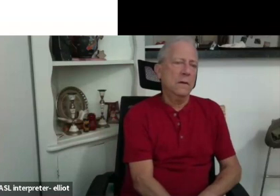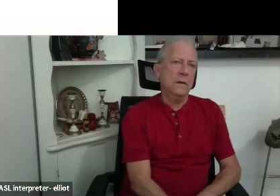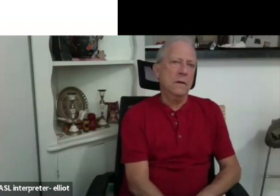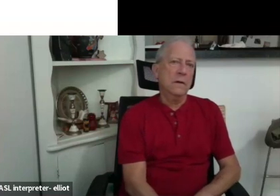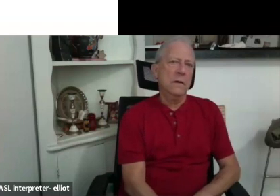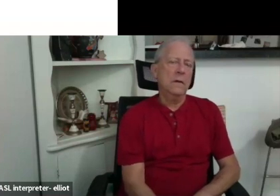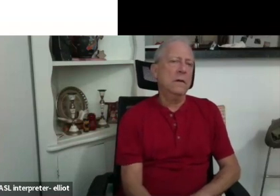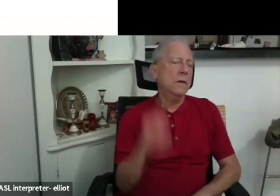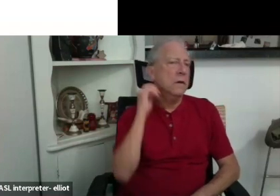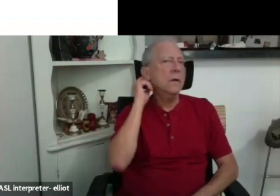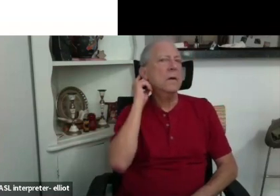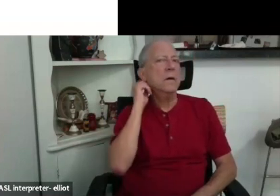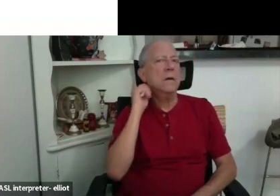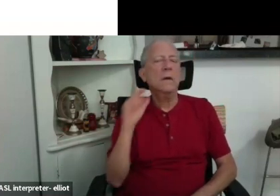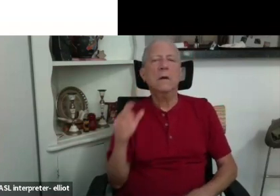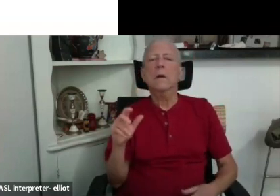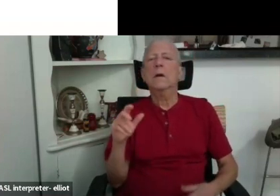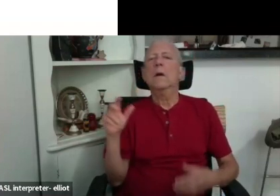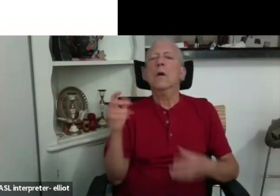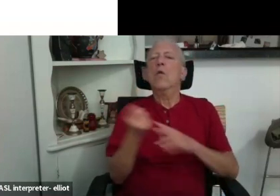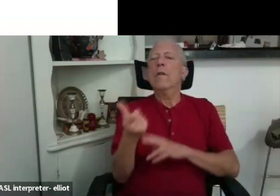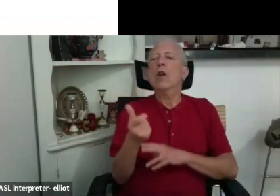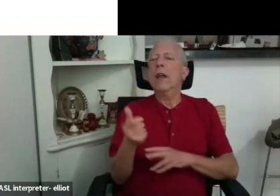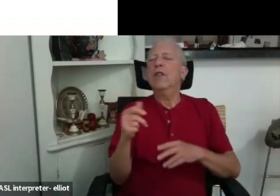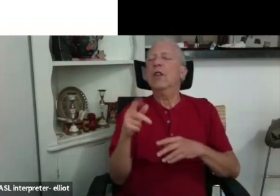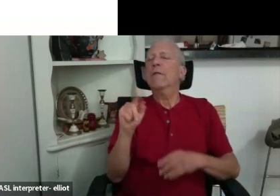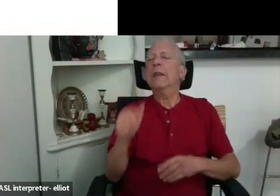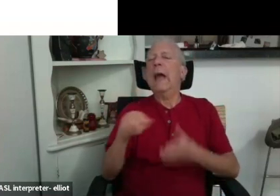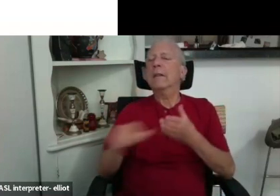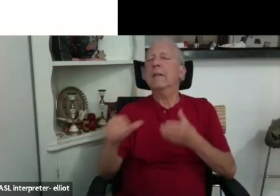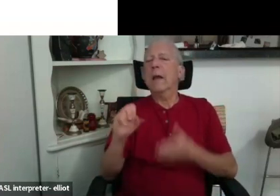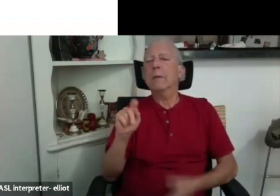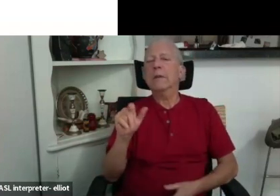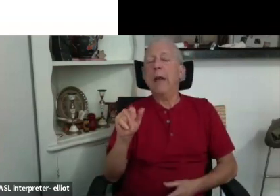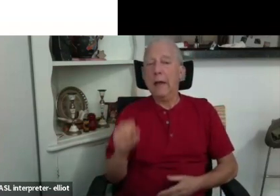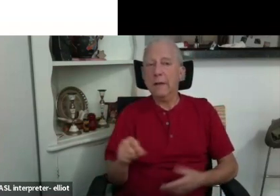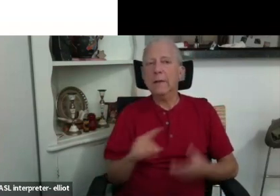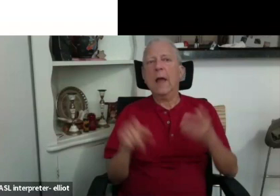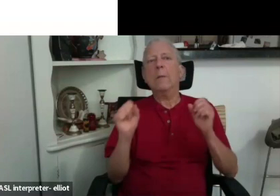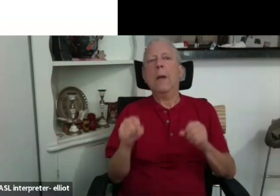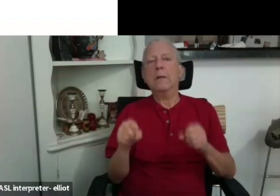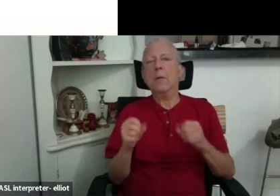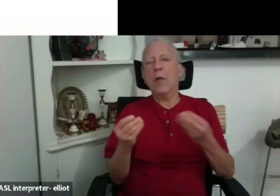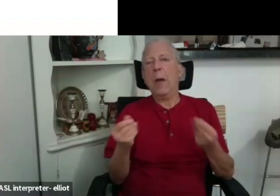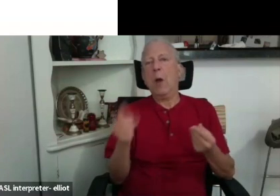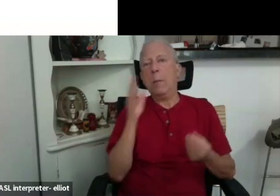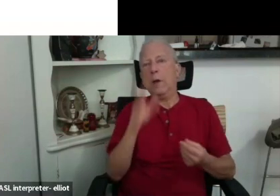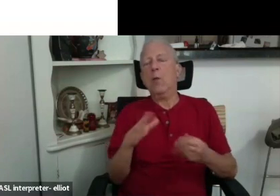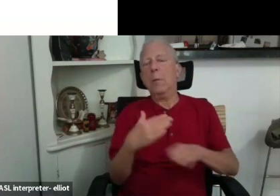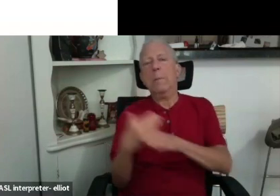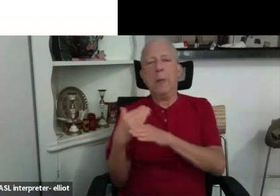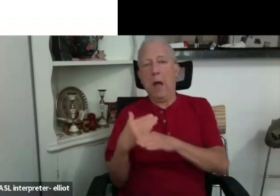So beyond revocation of tax exempt status and the prospect that property would be